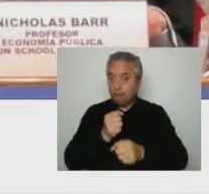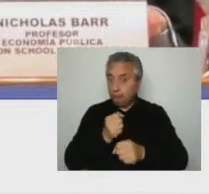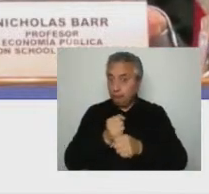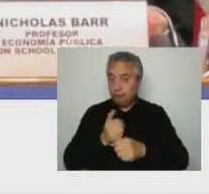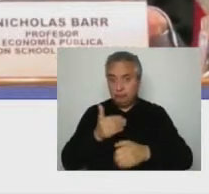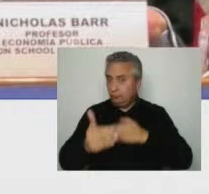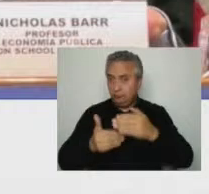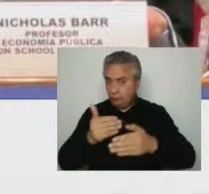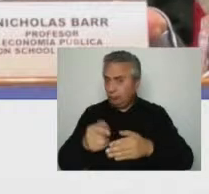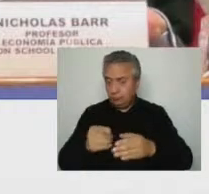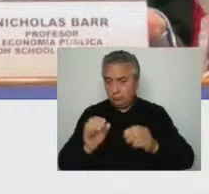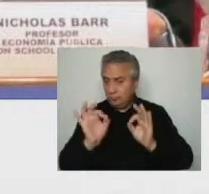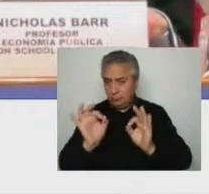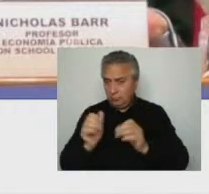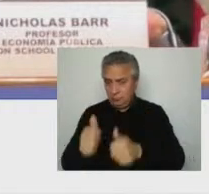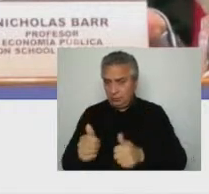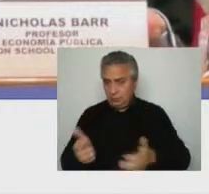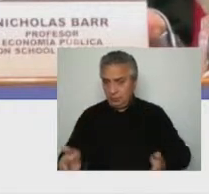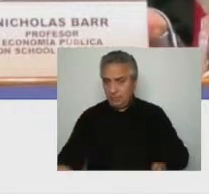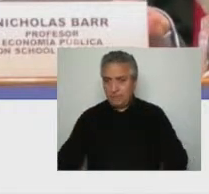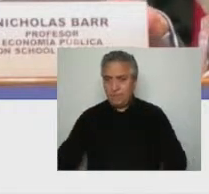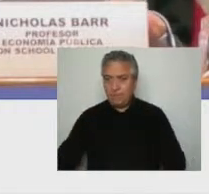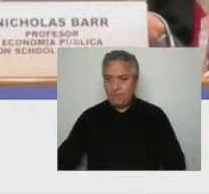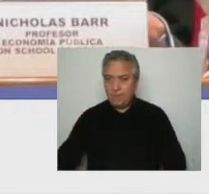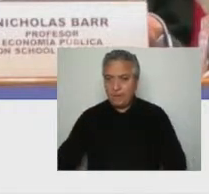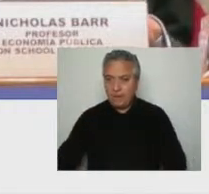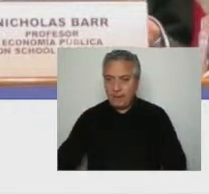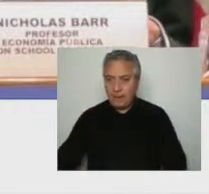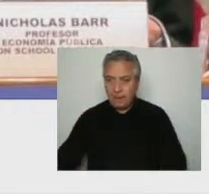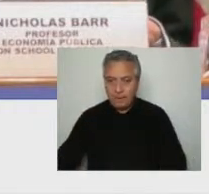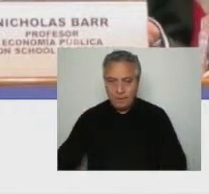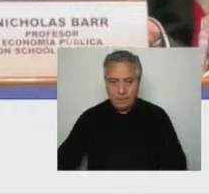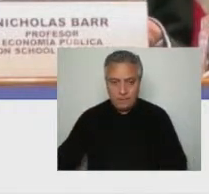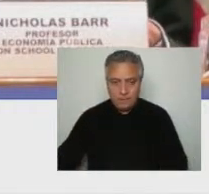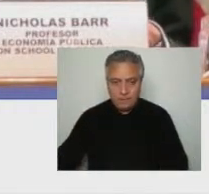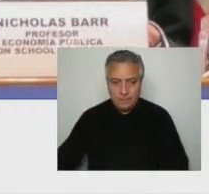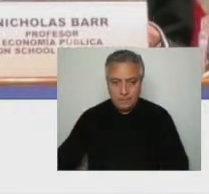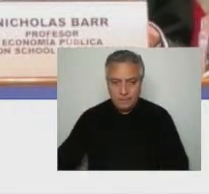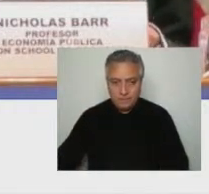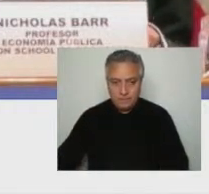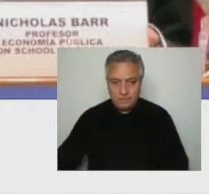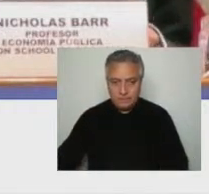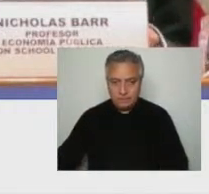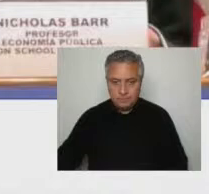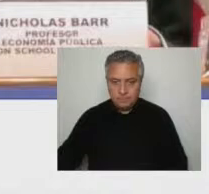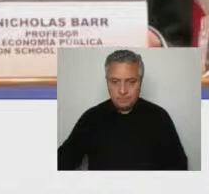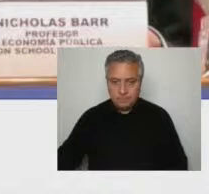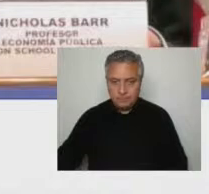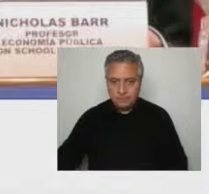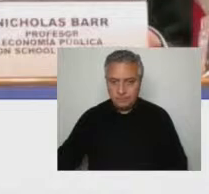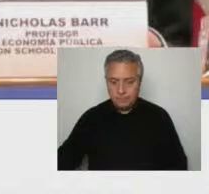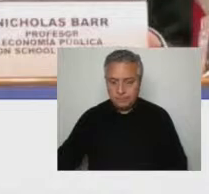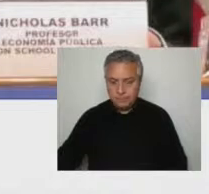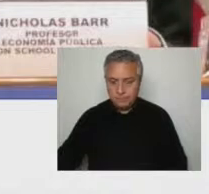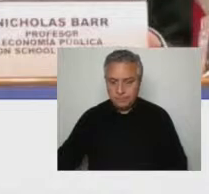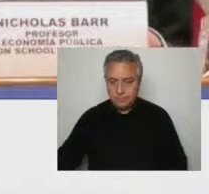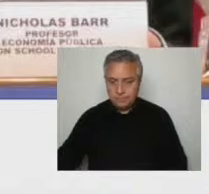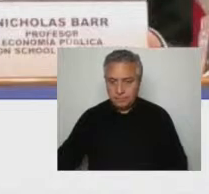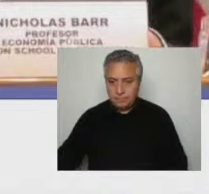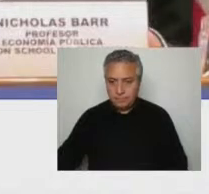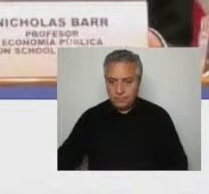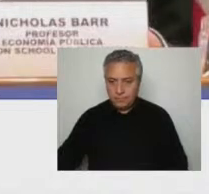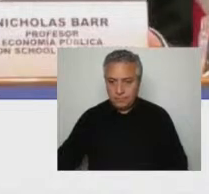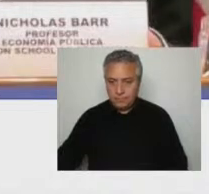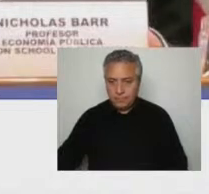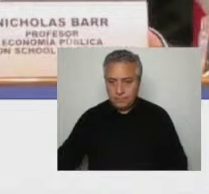important role in their own right in the face, particularly, of changes in the nature of labor markets. Two